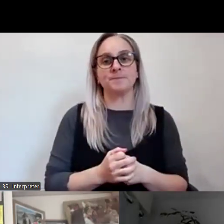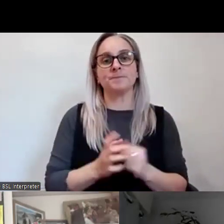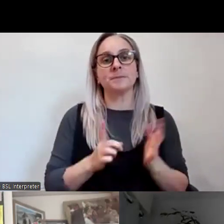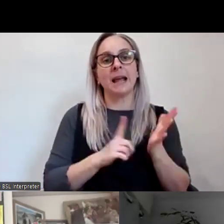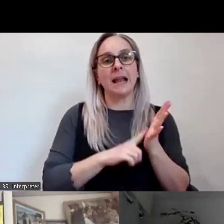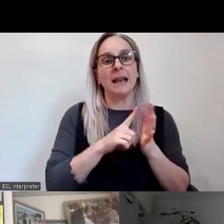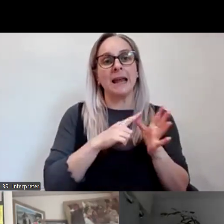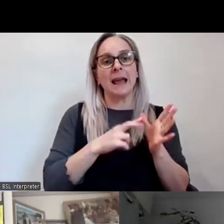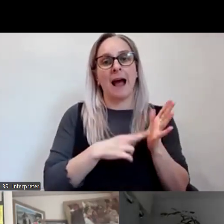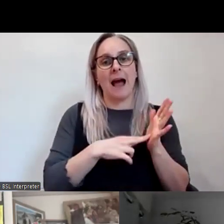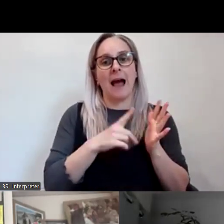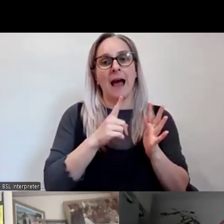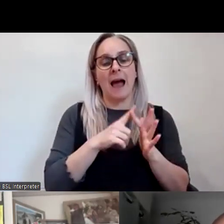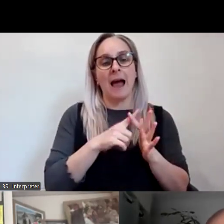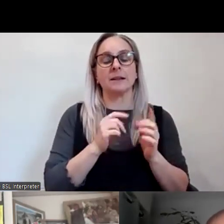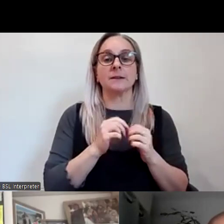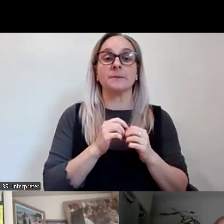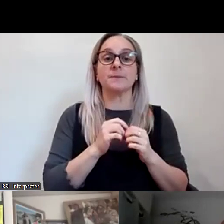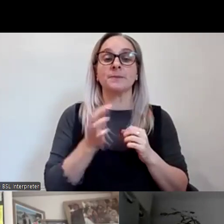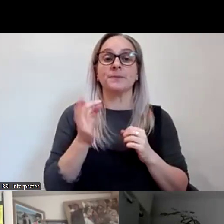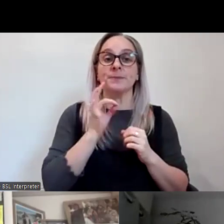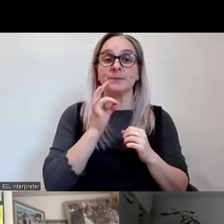Leanne, segueing on quite nicely, Leanne has